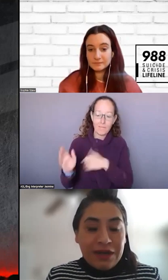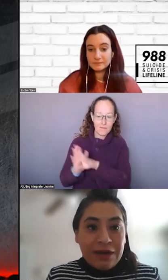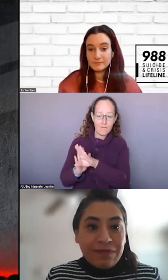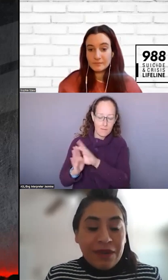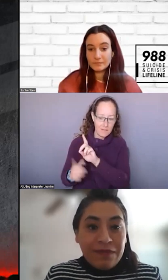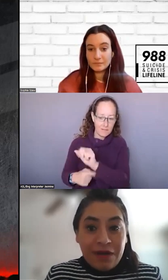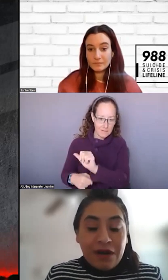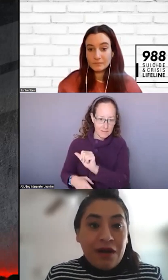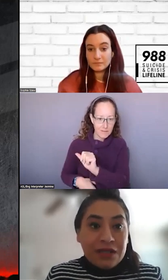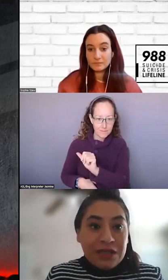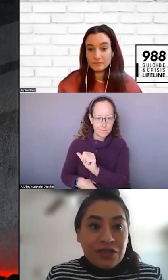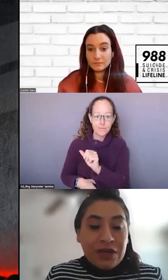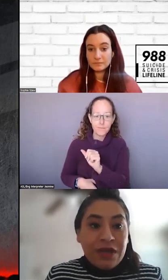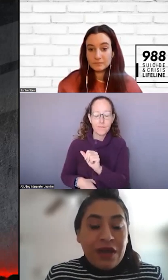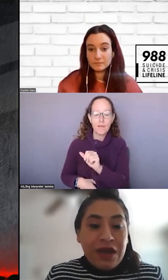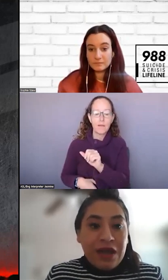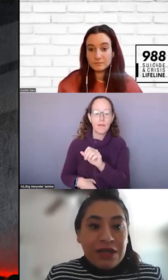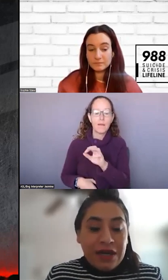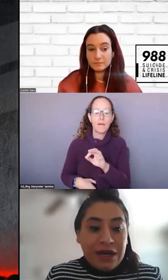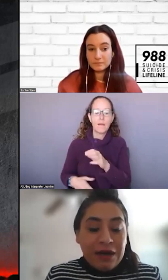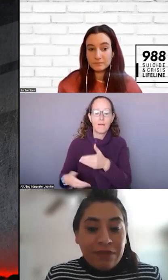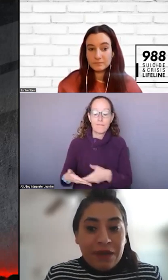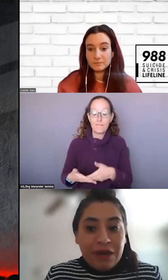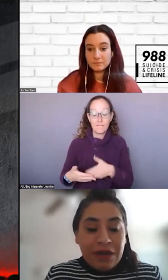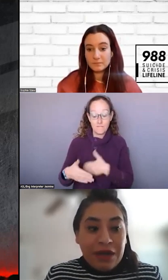disabilities, fetal alcohol syndrome, and